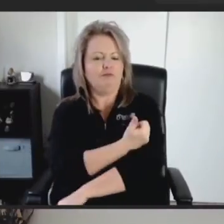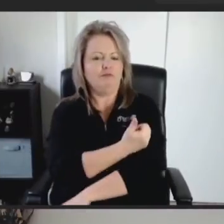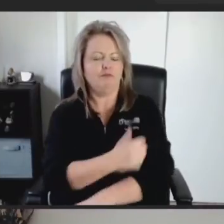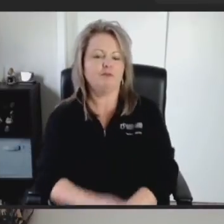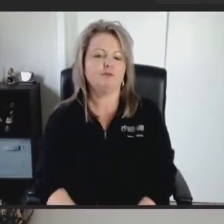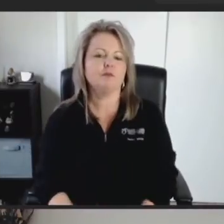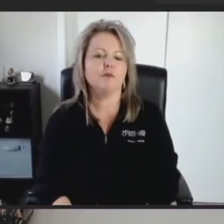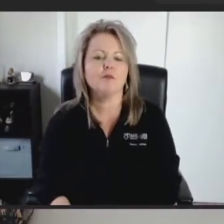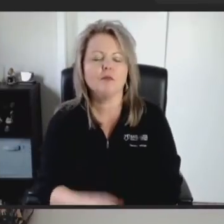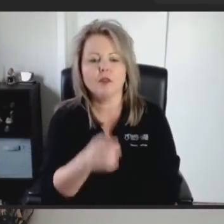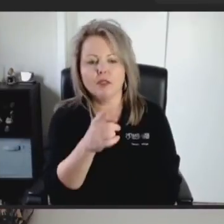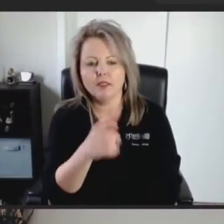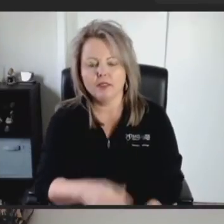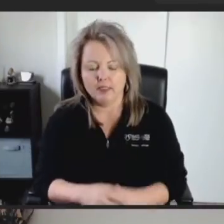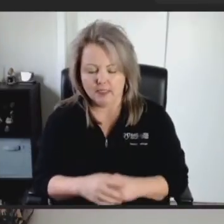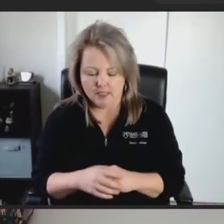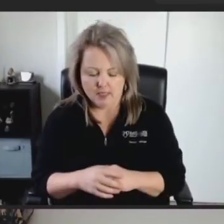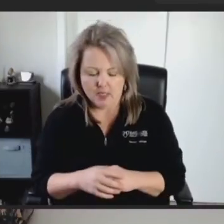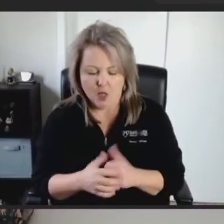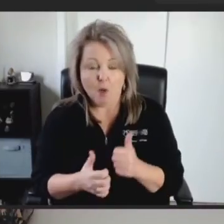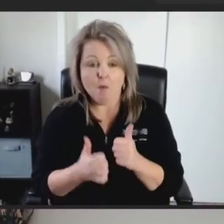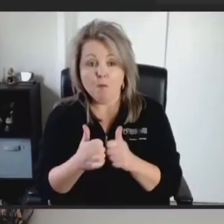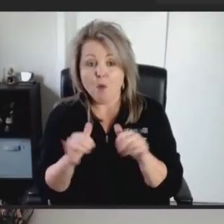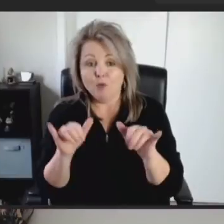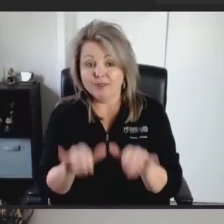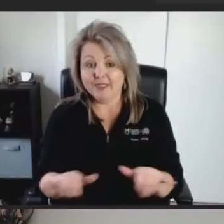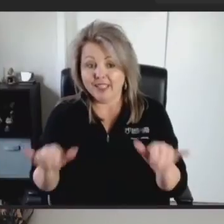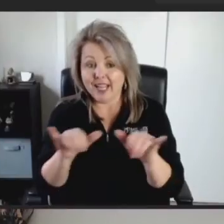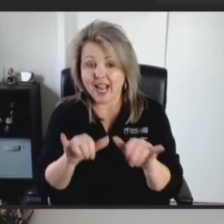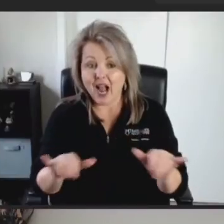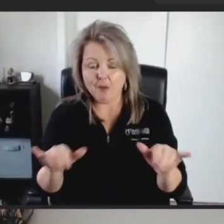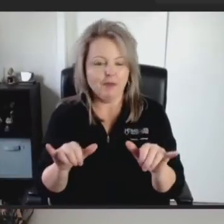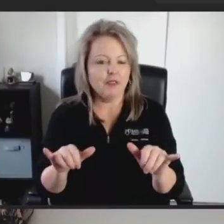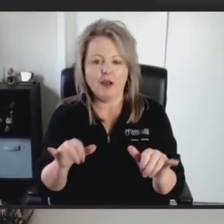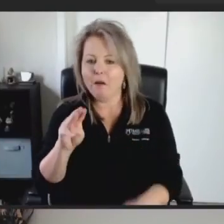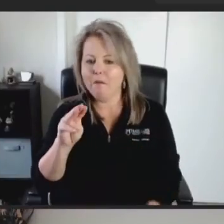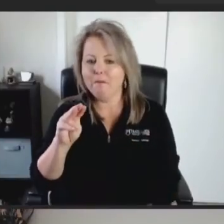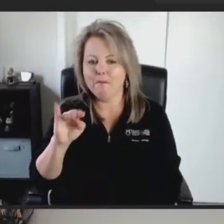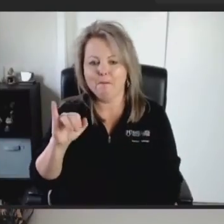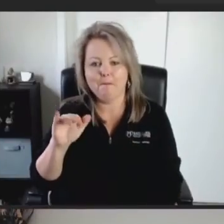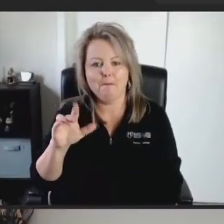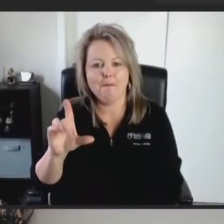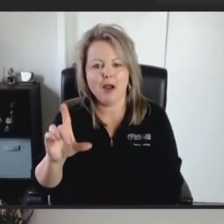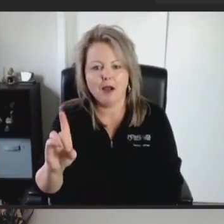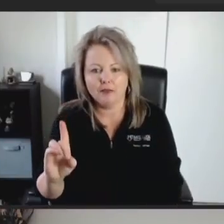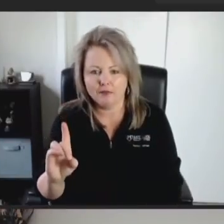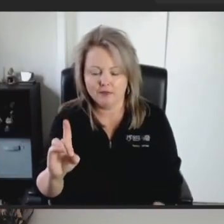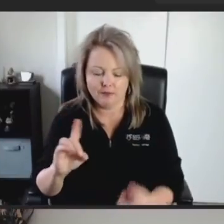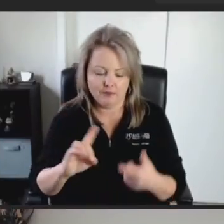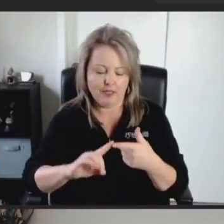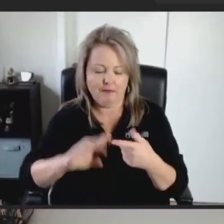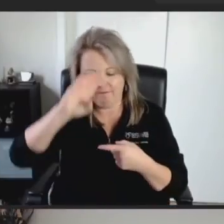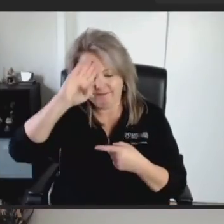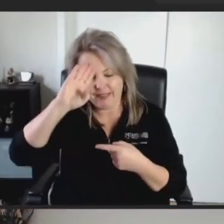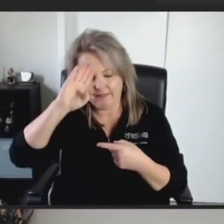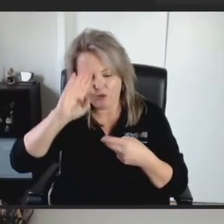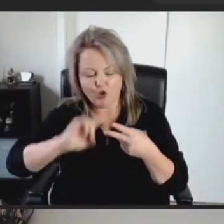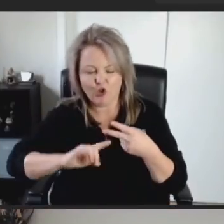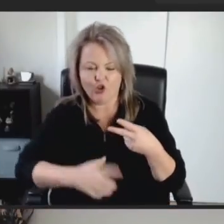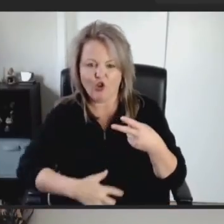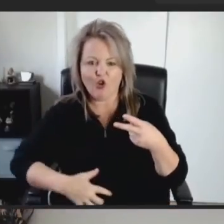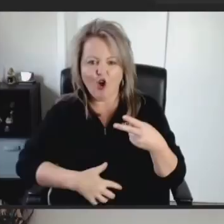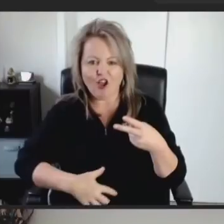So the most common side effects are usually very mild. So as I had mentioned, fever, nausea, potentially